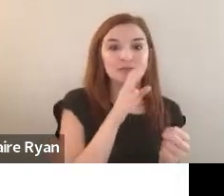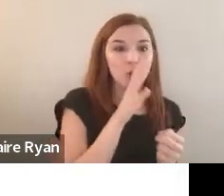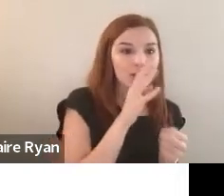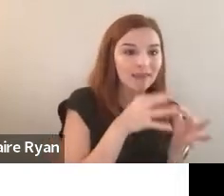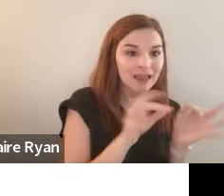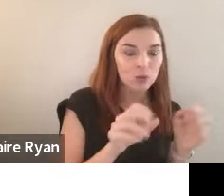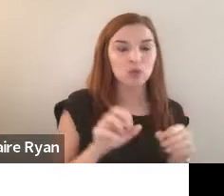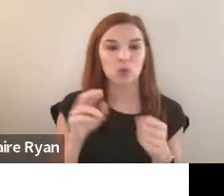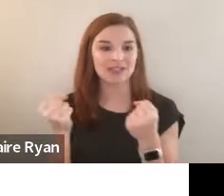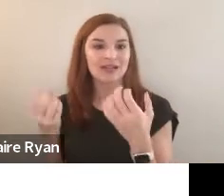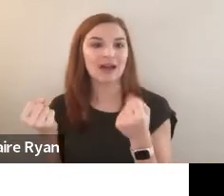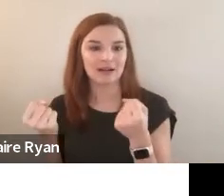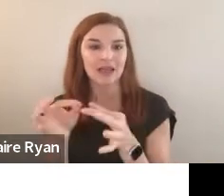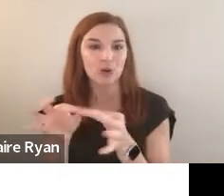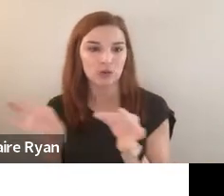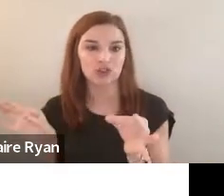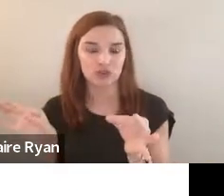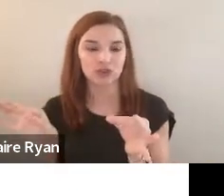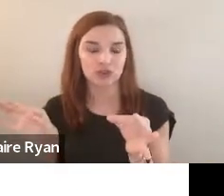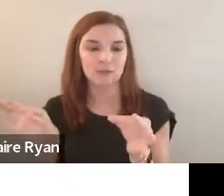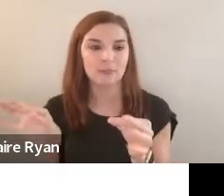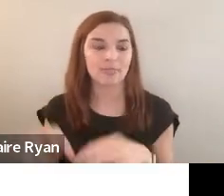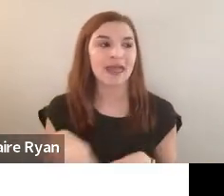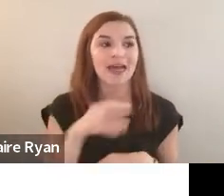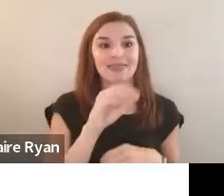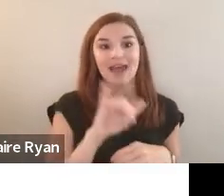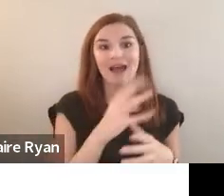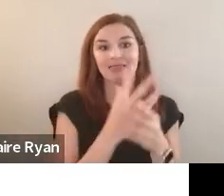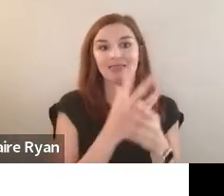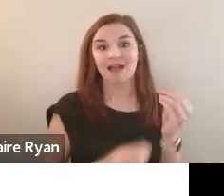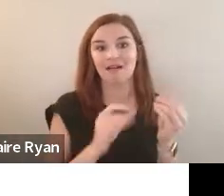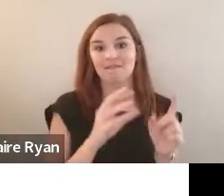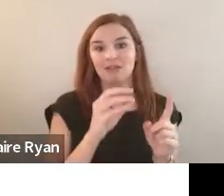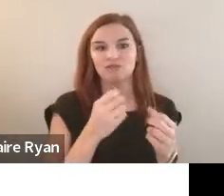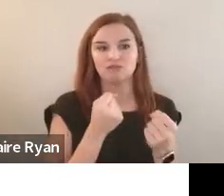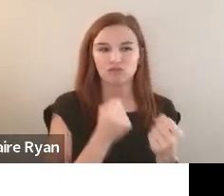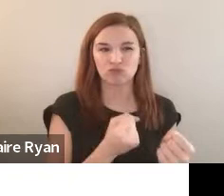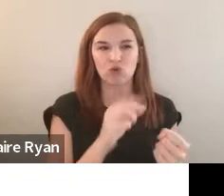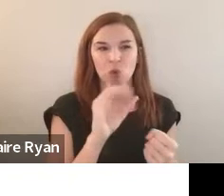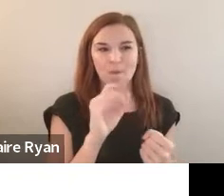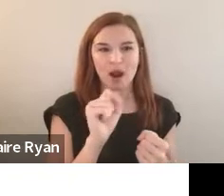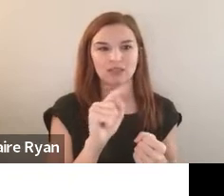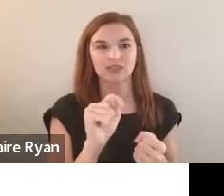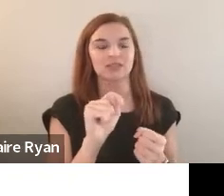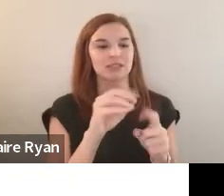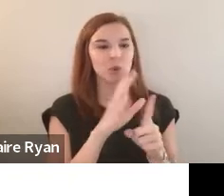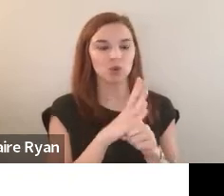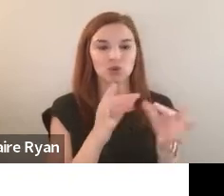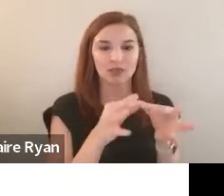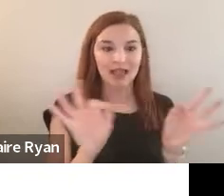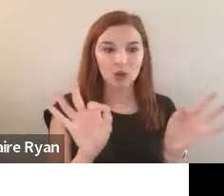language and a lack of access to exposure to communication, whether that's a spoken language or a sign language.